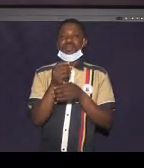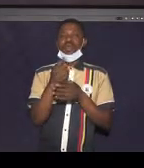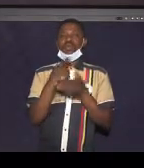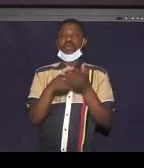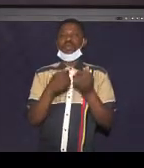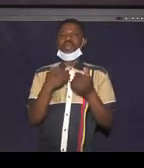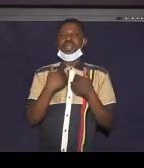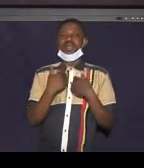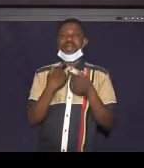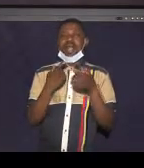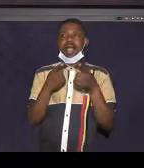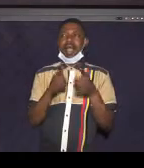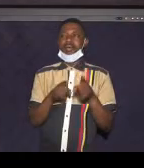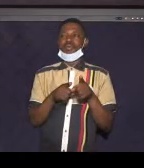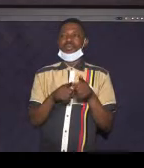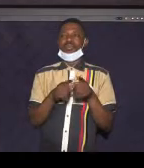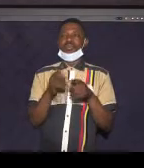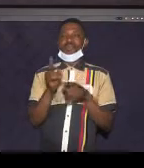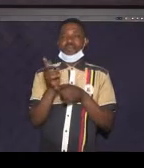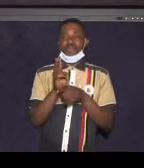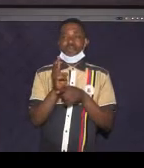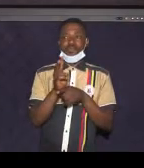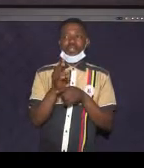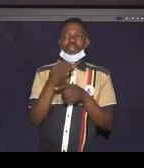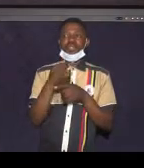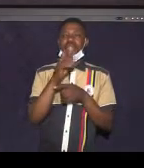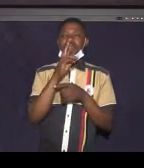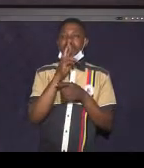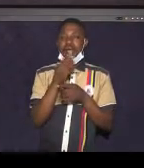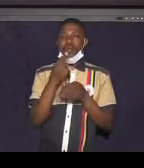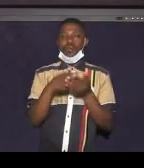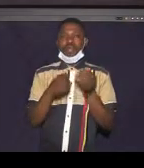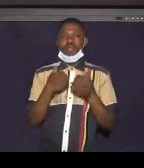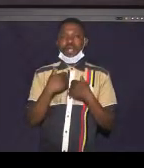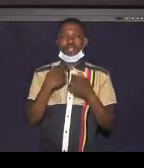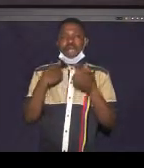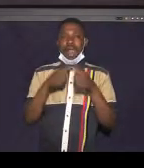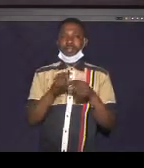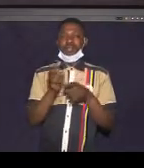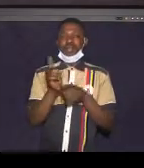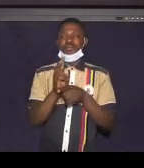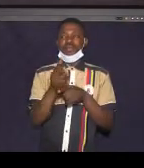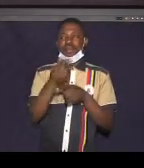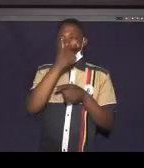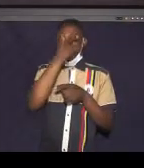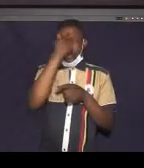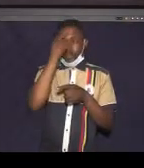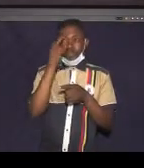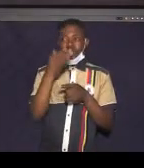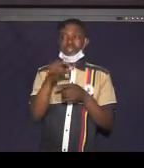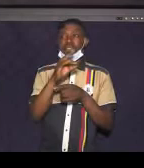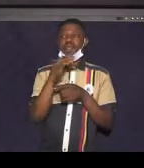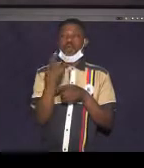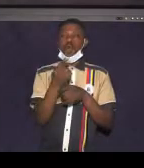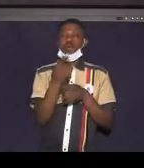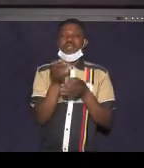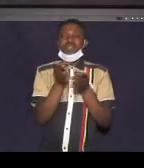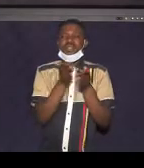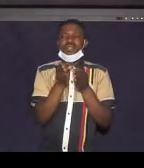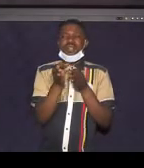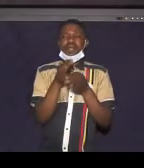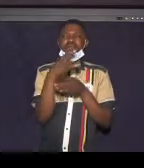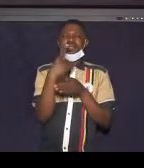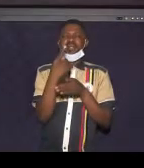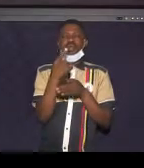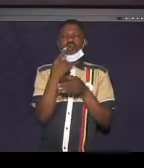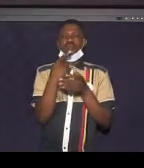state of being verbs. They are state of being verbs because they only describe the